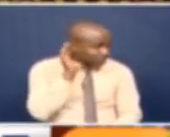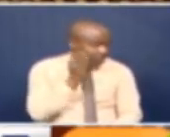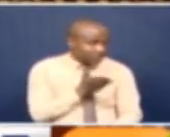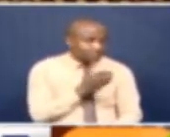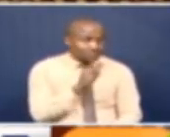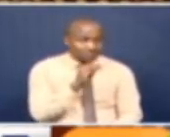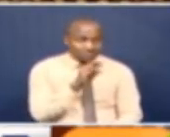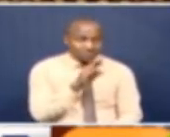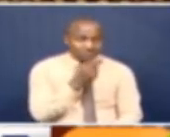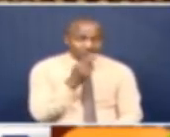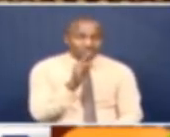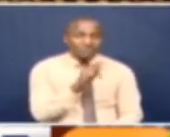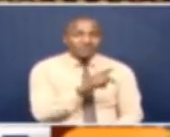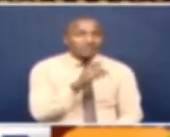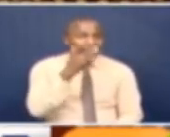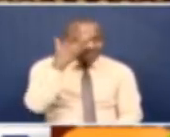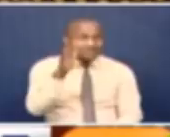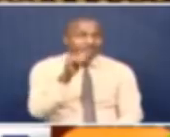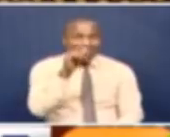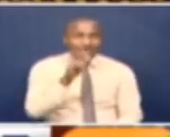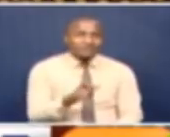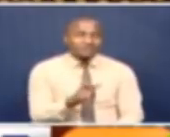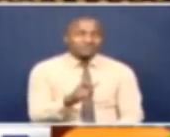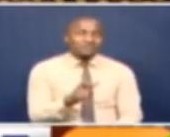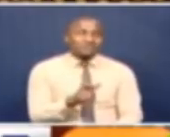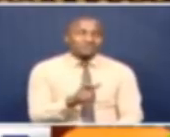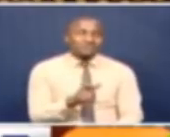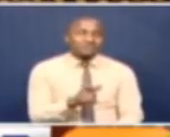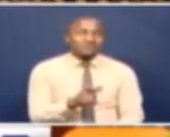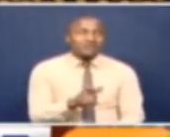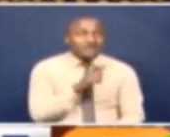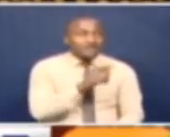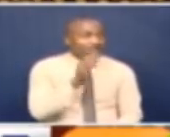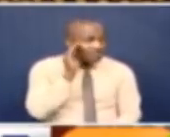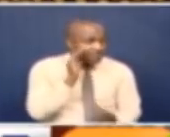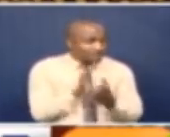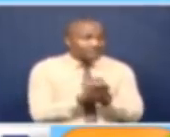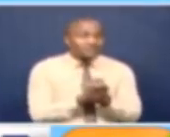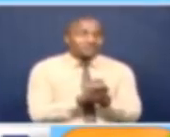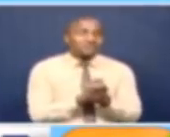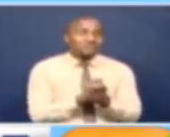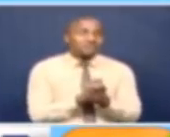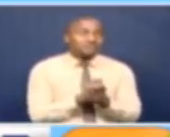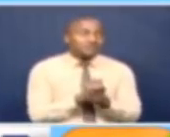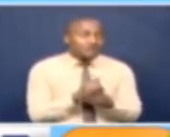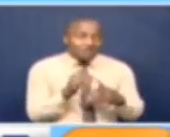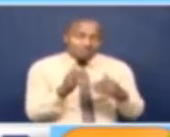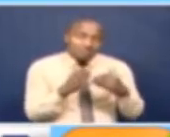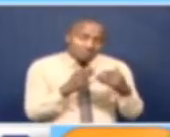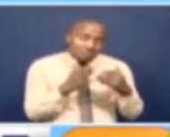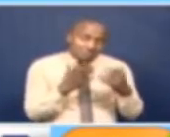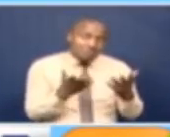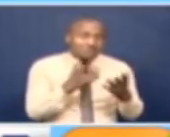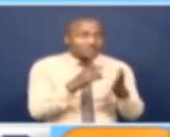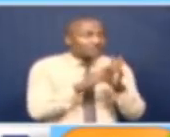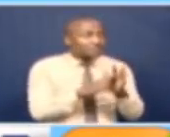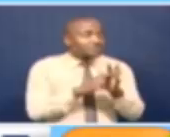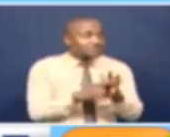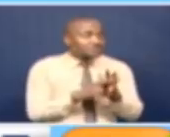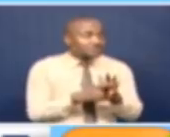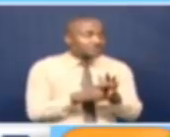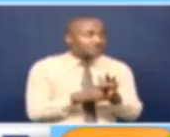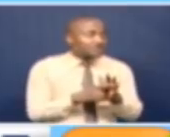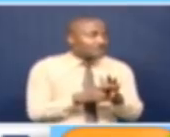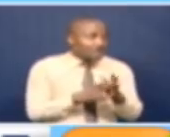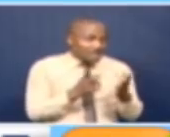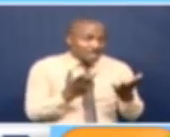extremely intelligent guy. No, I didn't say he's not intelligent. No, I didn't attack him. He believes in whatever. I do not attack him. He represents. He believes in whatever he represents. It could be a